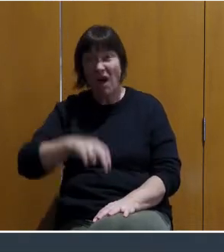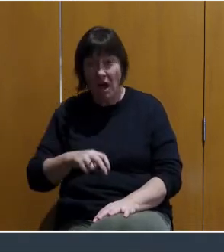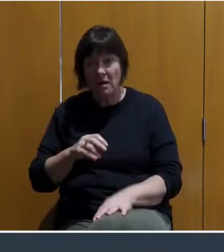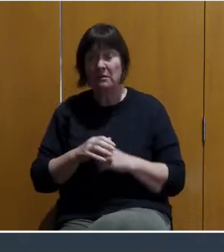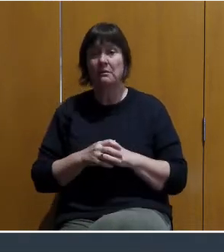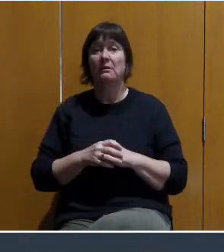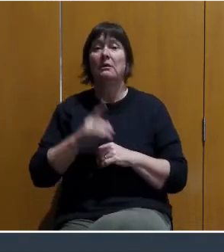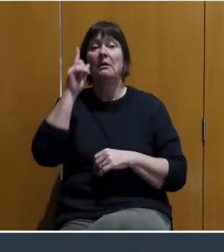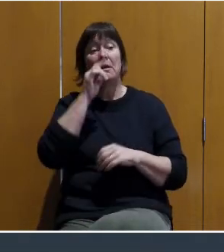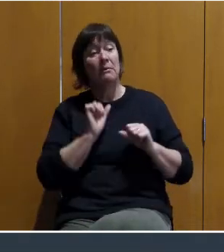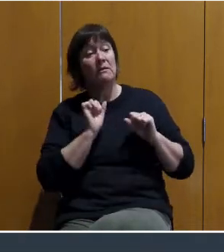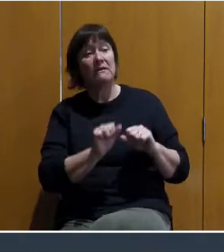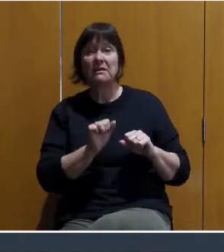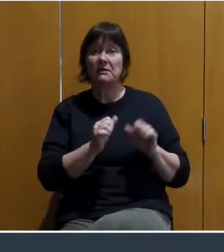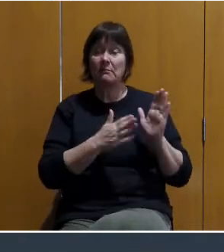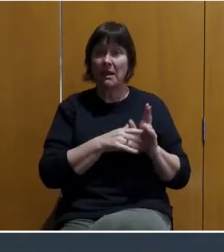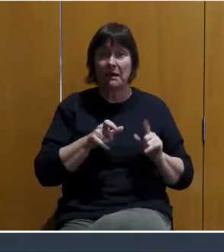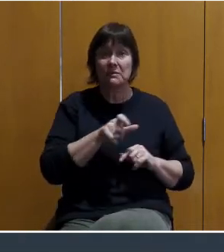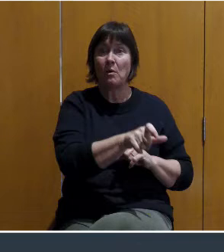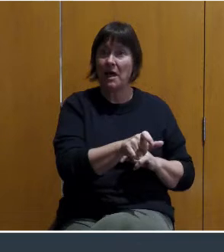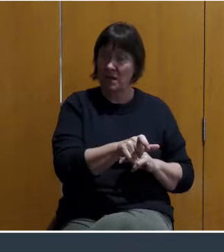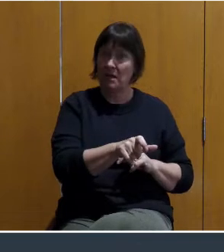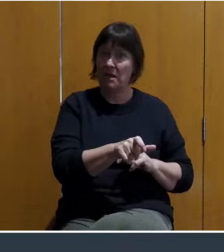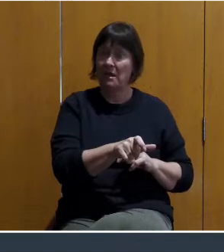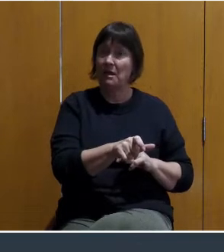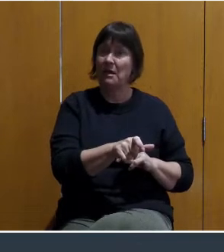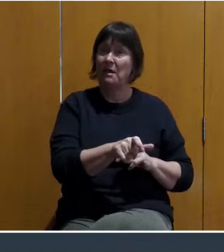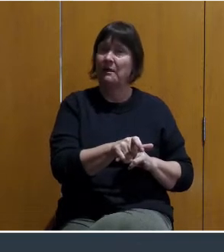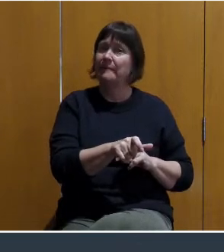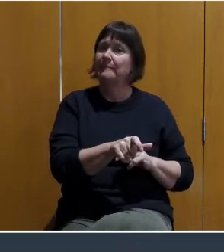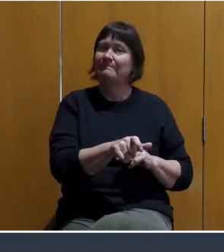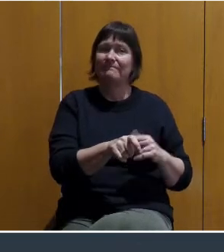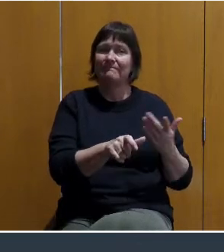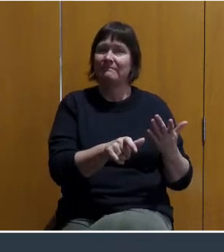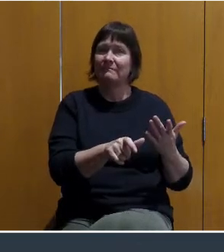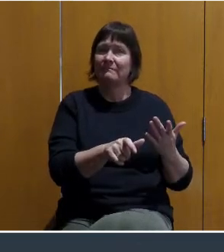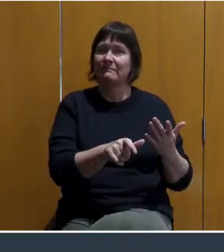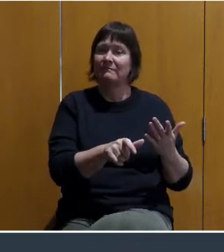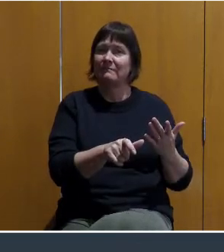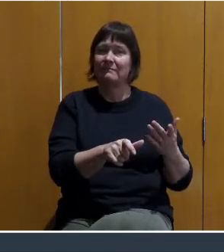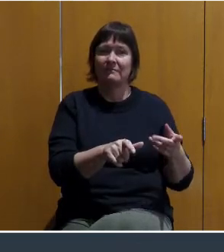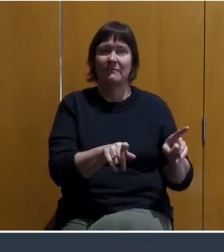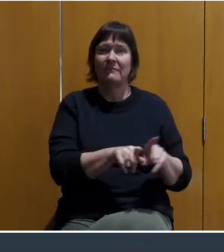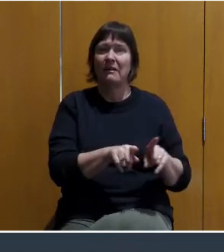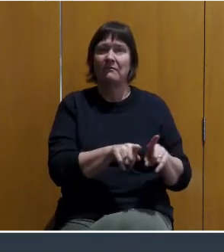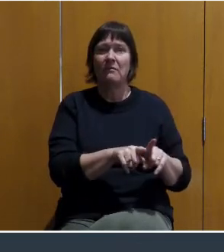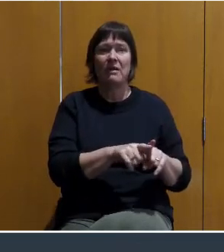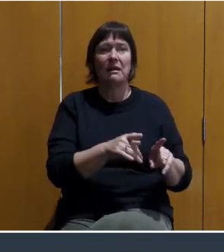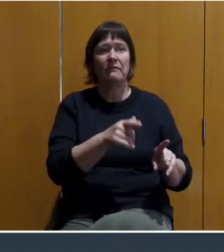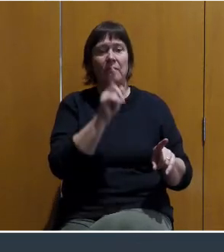Visitors must be able to use the facility without fear of intimidation or attack. And I won't mention the dog feces. I feel sorry for the lawnmower